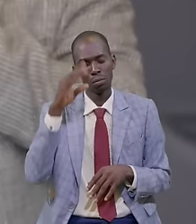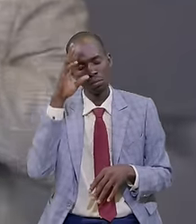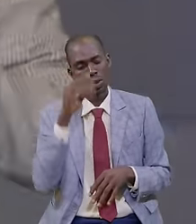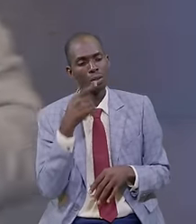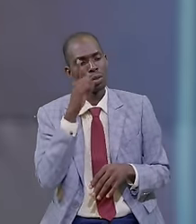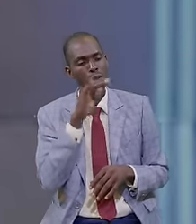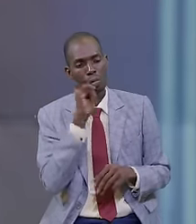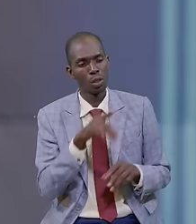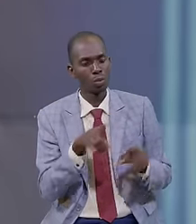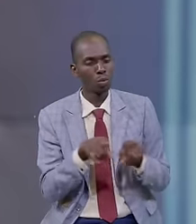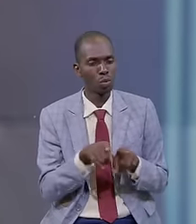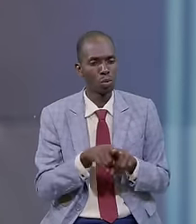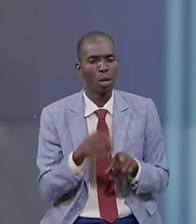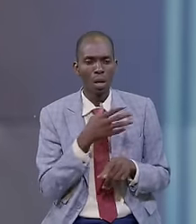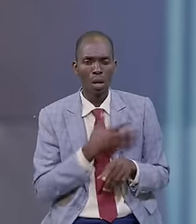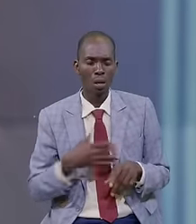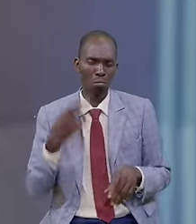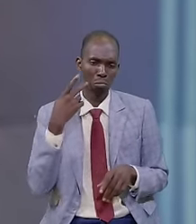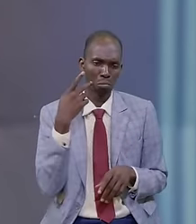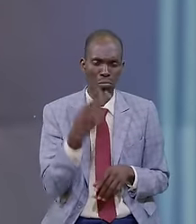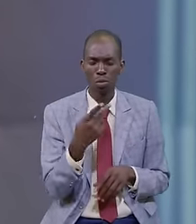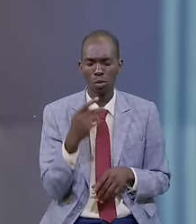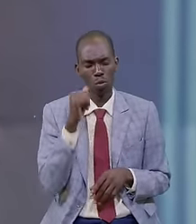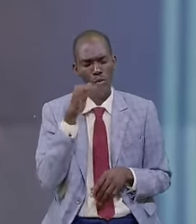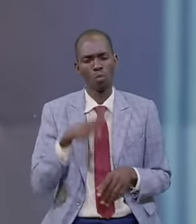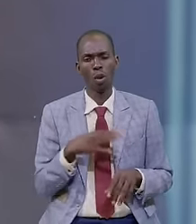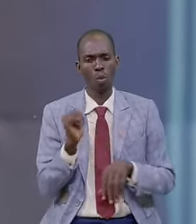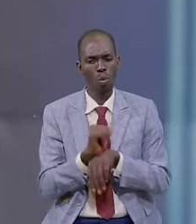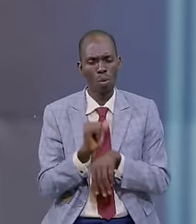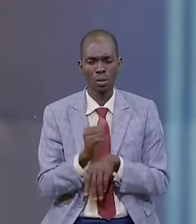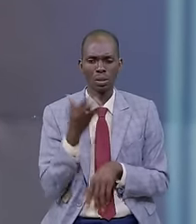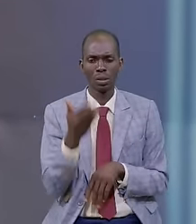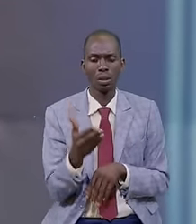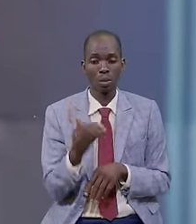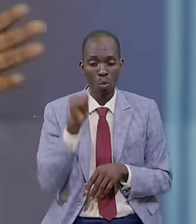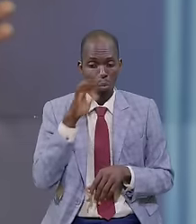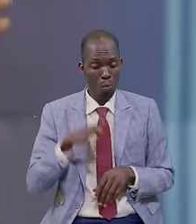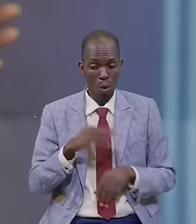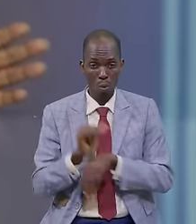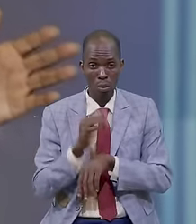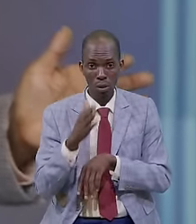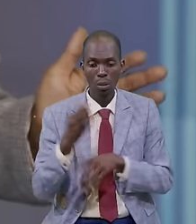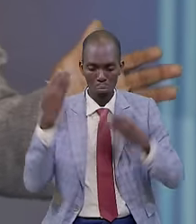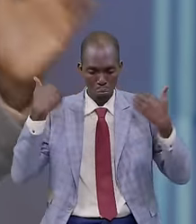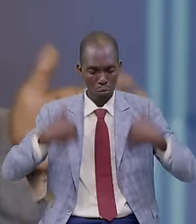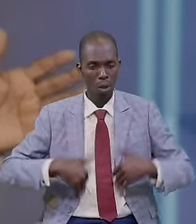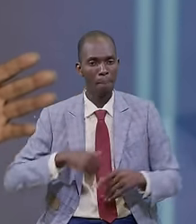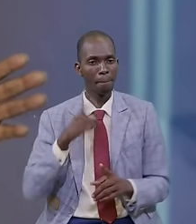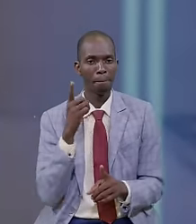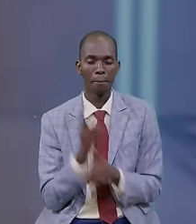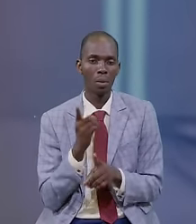dressed, not tempting anybody with her dressing. well,